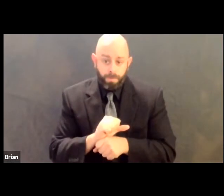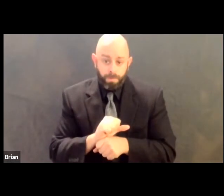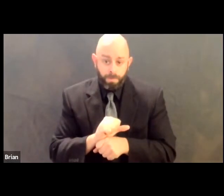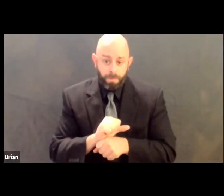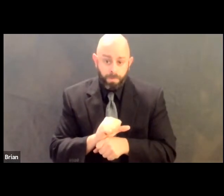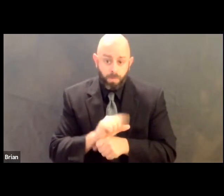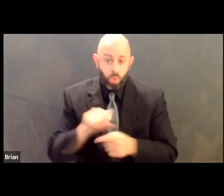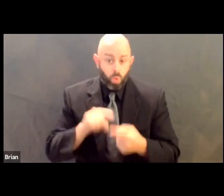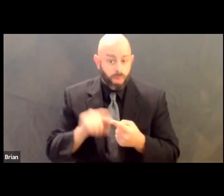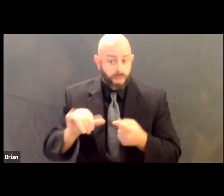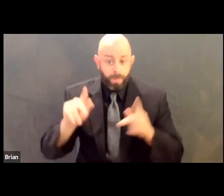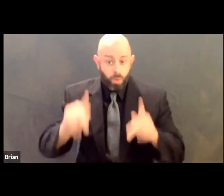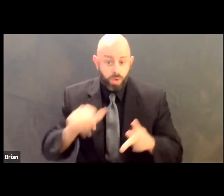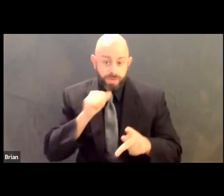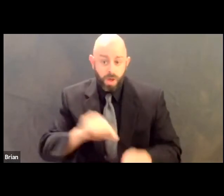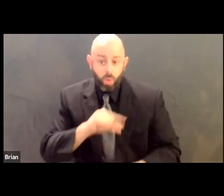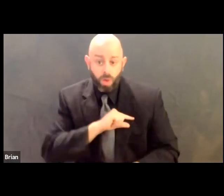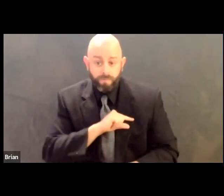qualified.